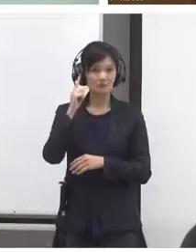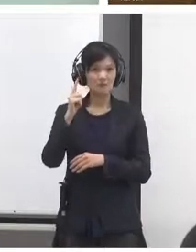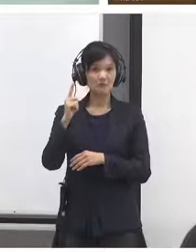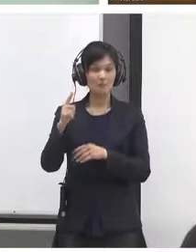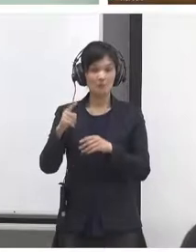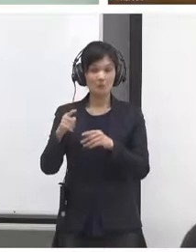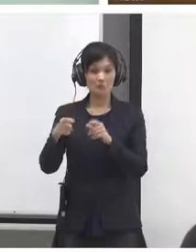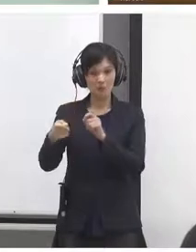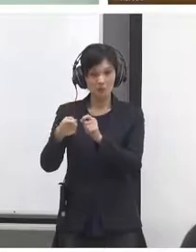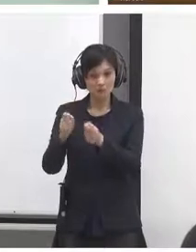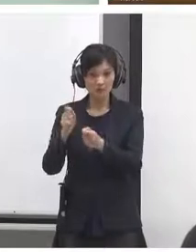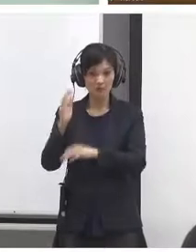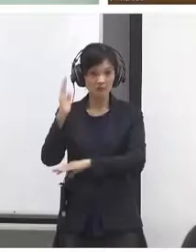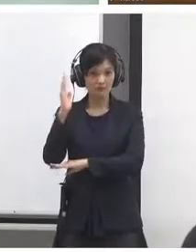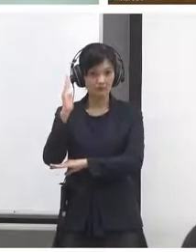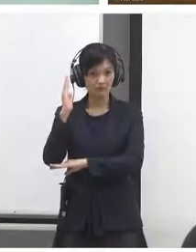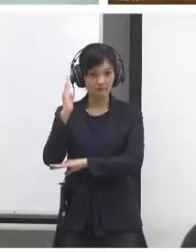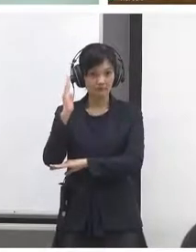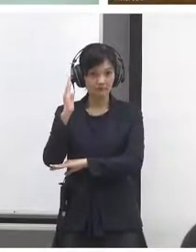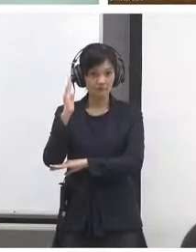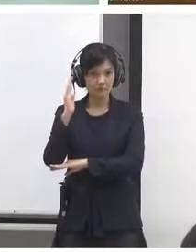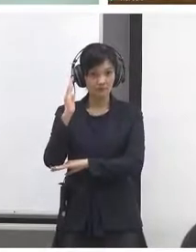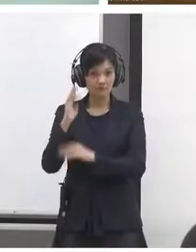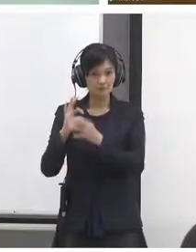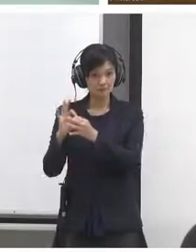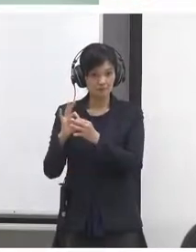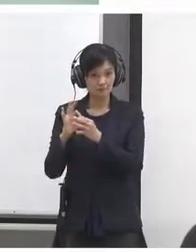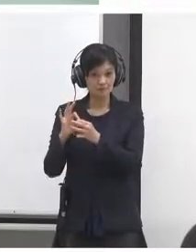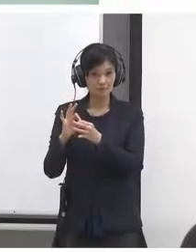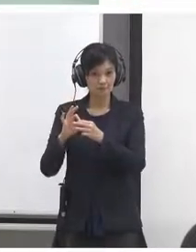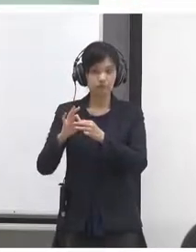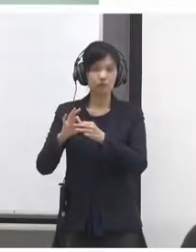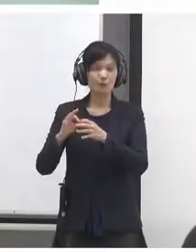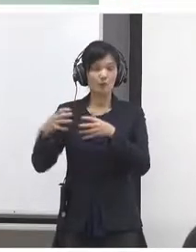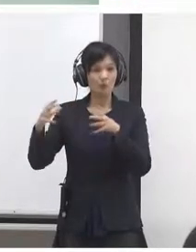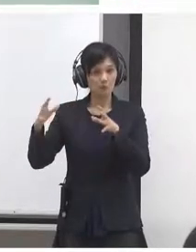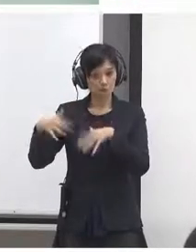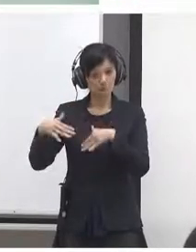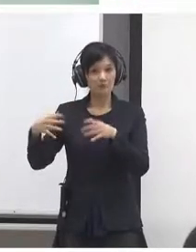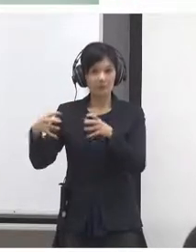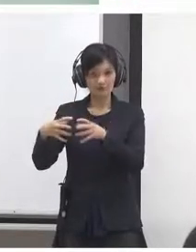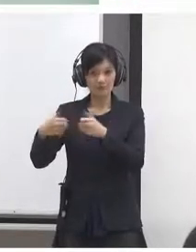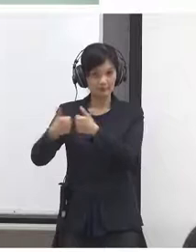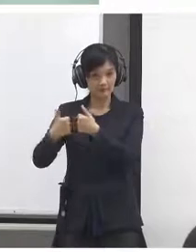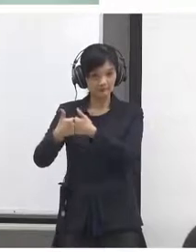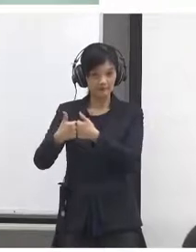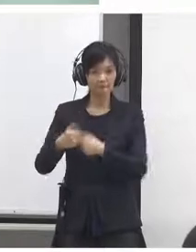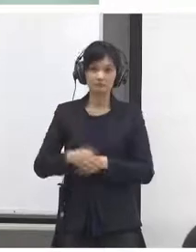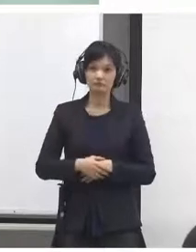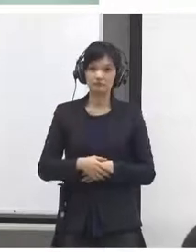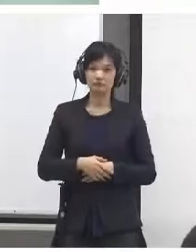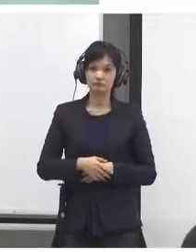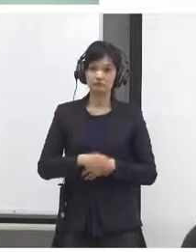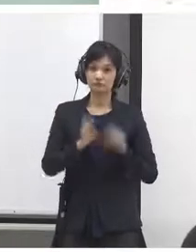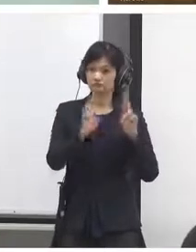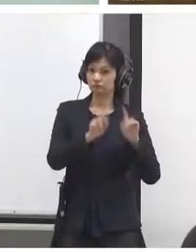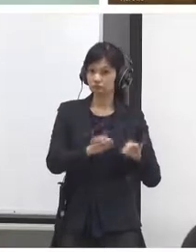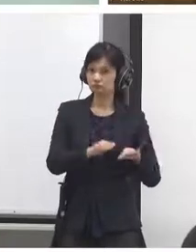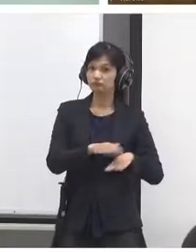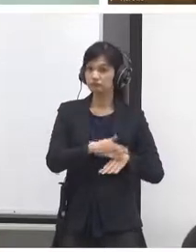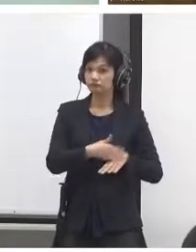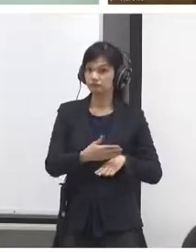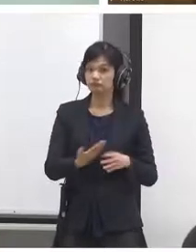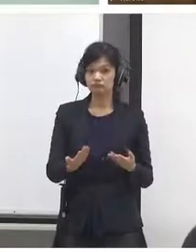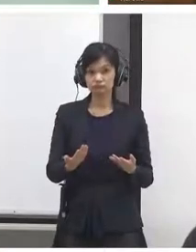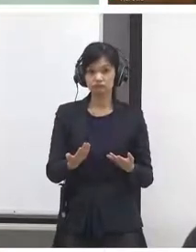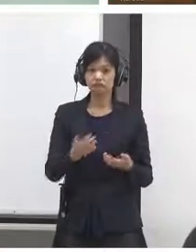use PC. We use a post-it and papers and collect the